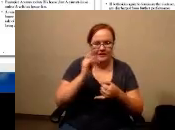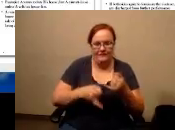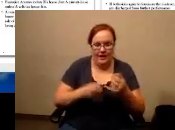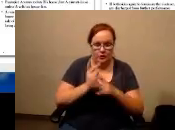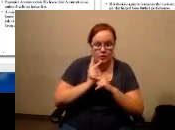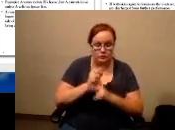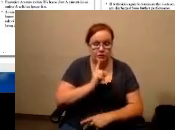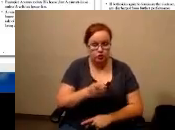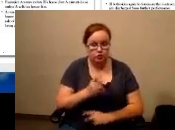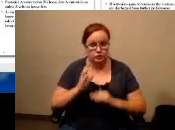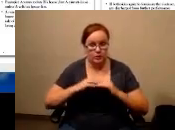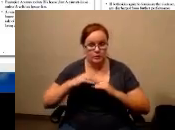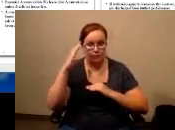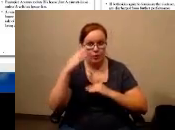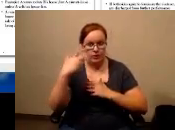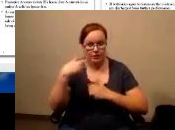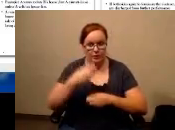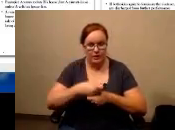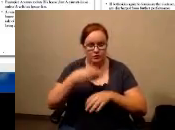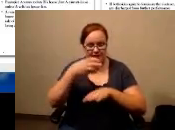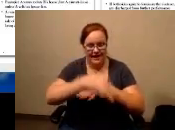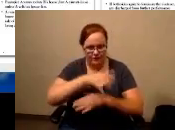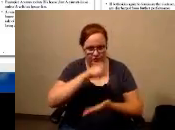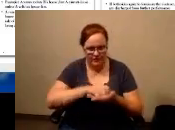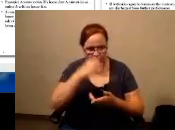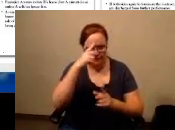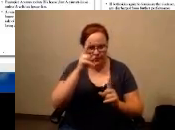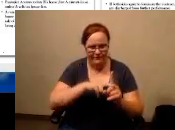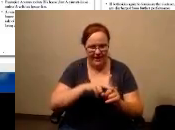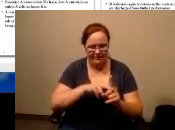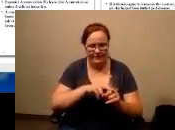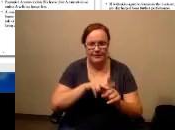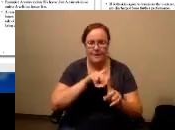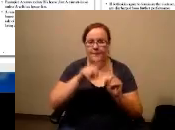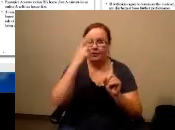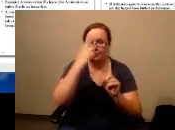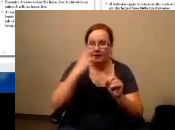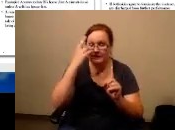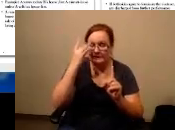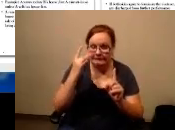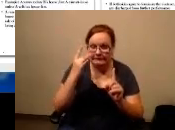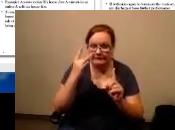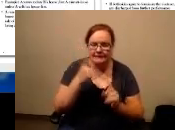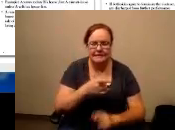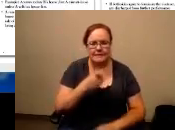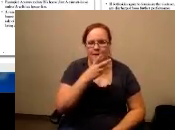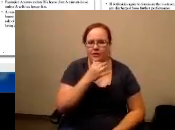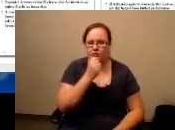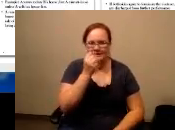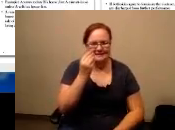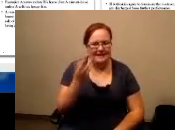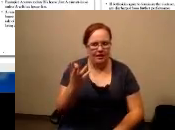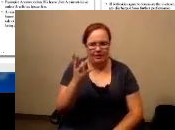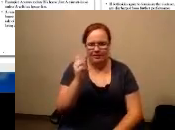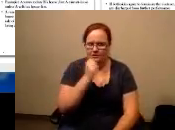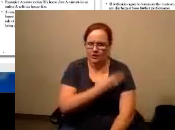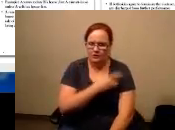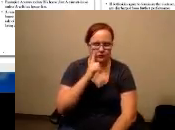were more than 3 years after the final due date. Well, the reason was the mother had not told her daughters about this for quite some